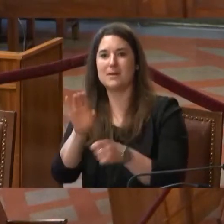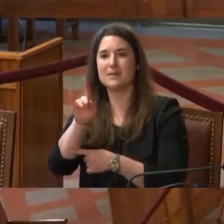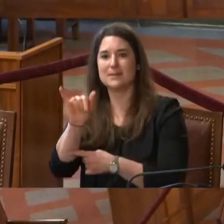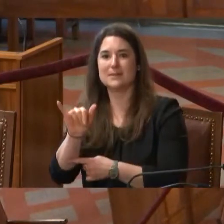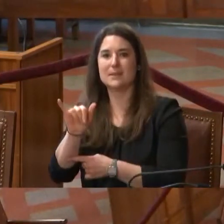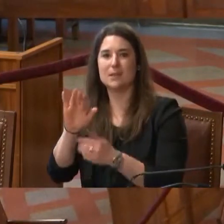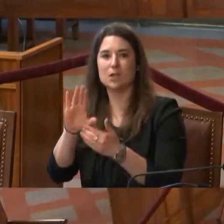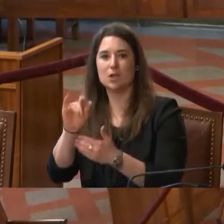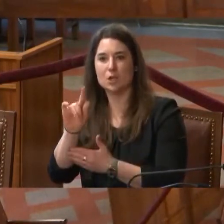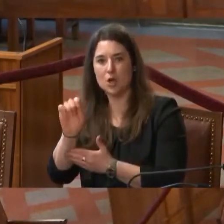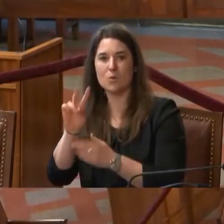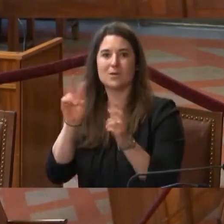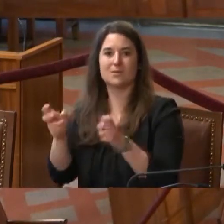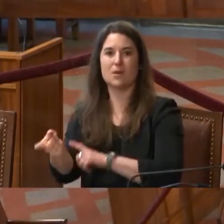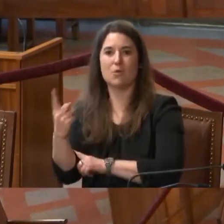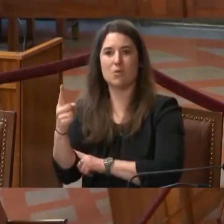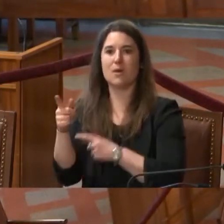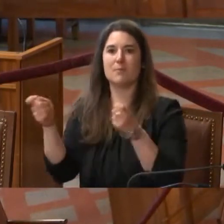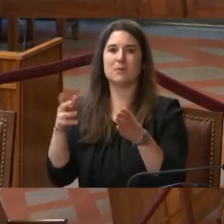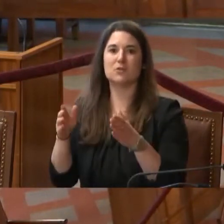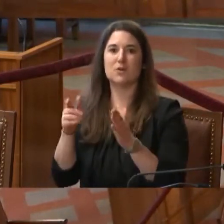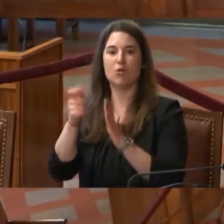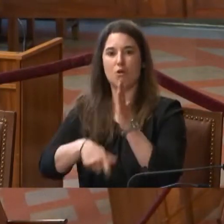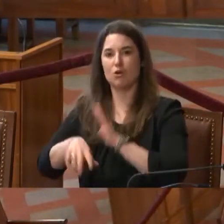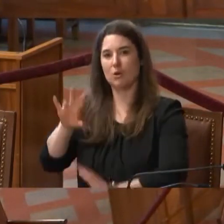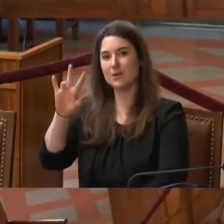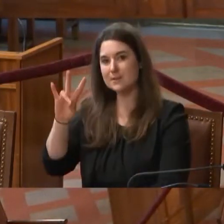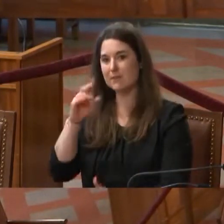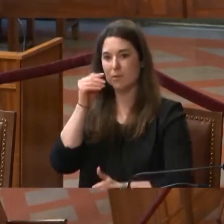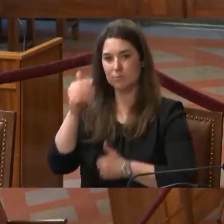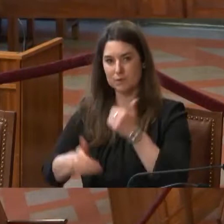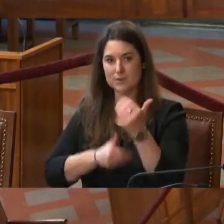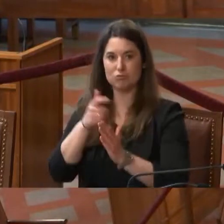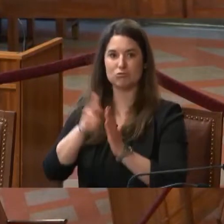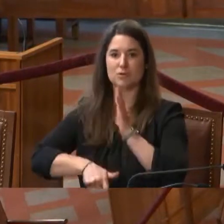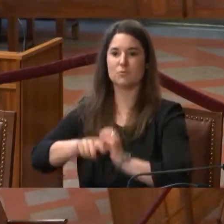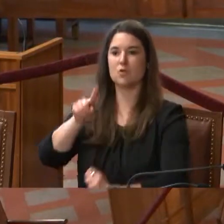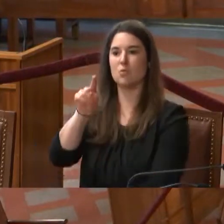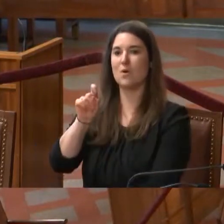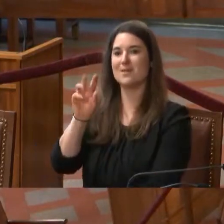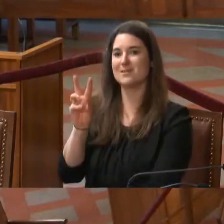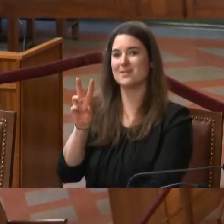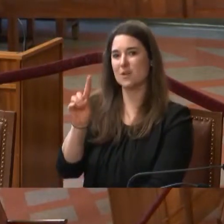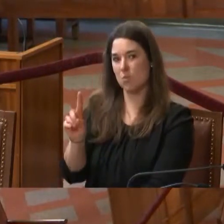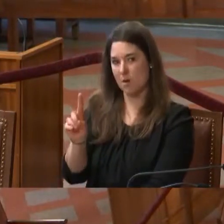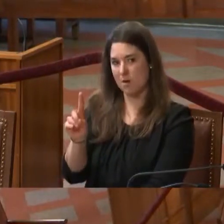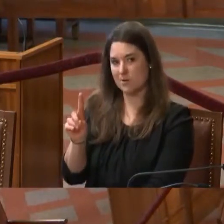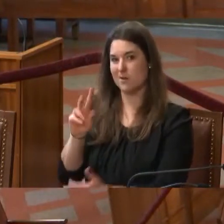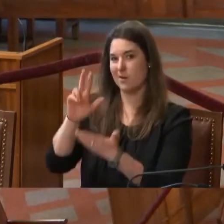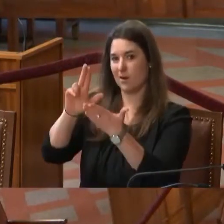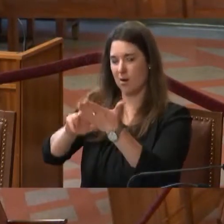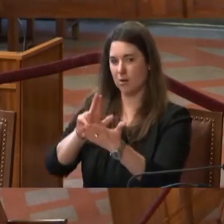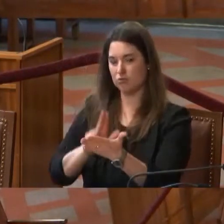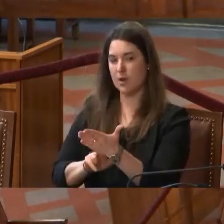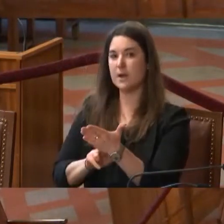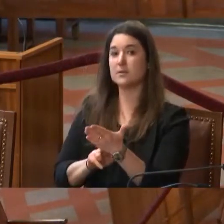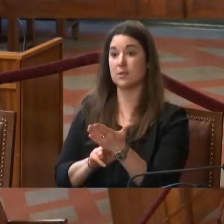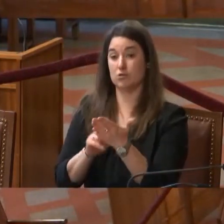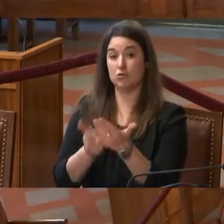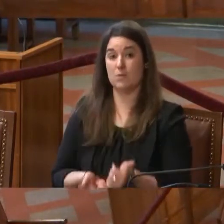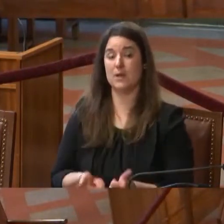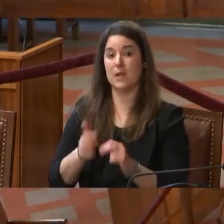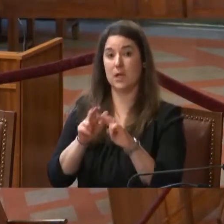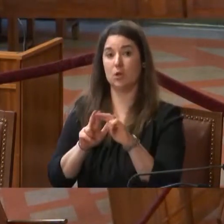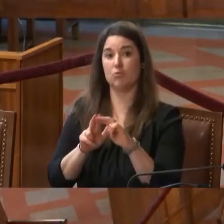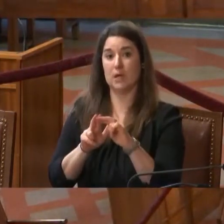at Title I, Administrative Article 7, Procedures, Chapter 161, Contracts, in order to increase